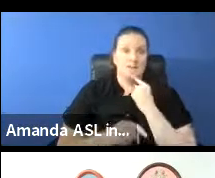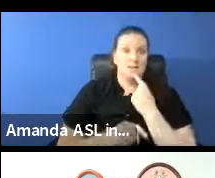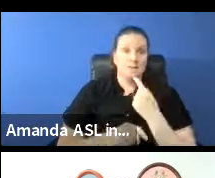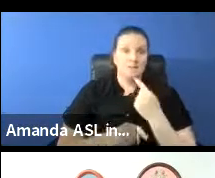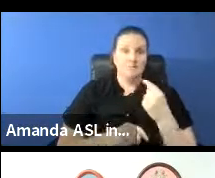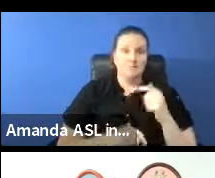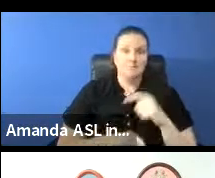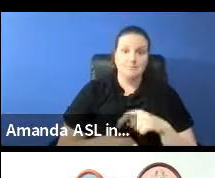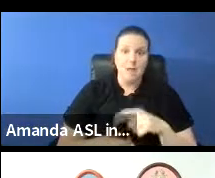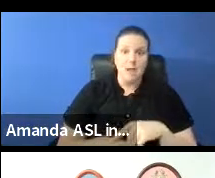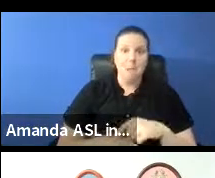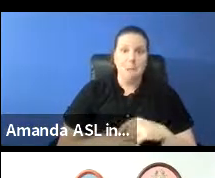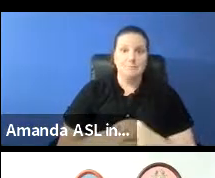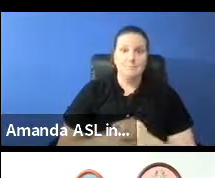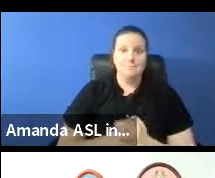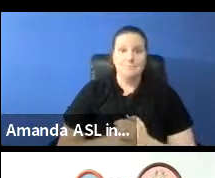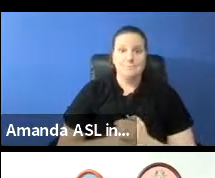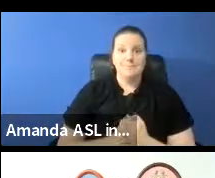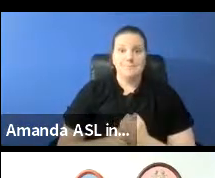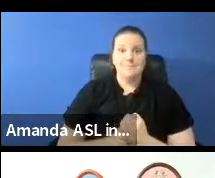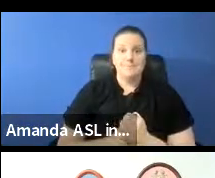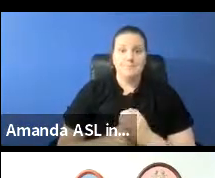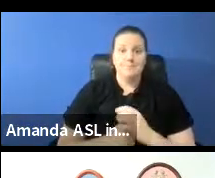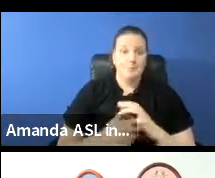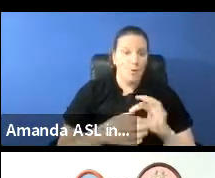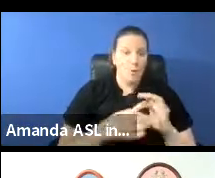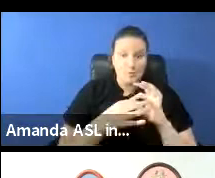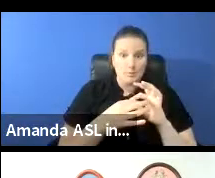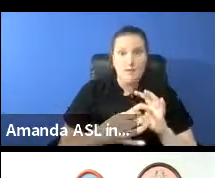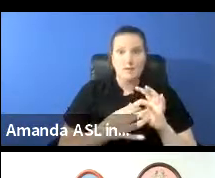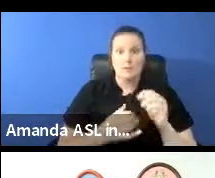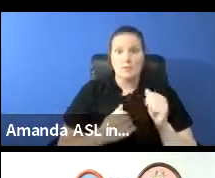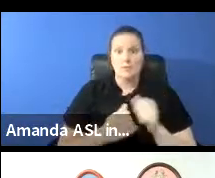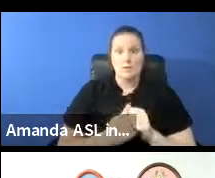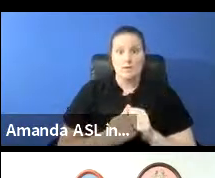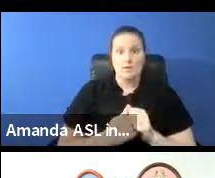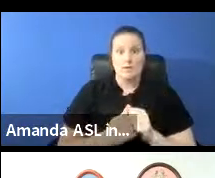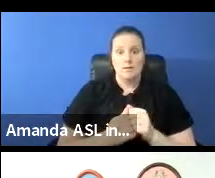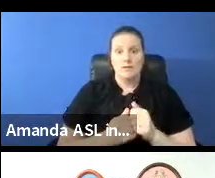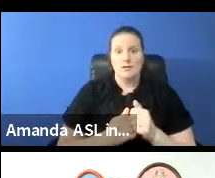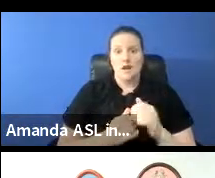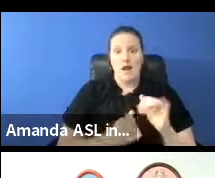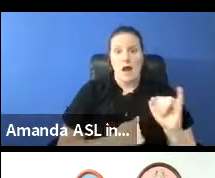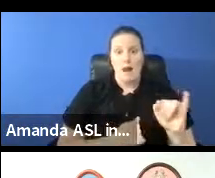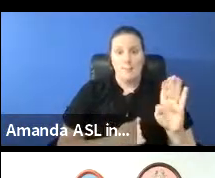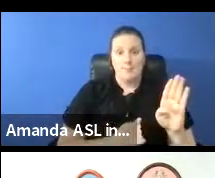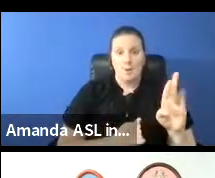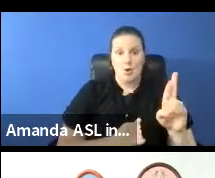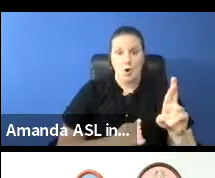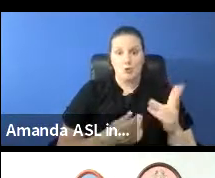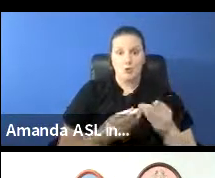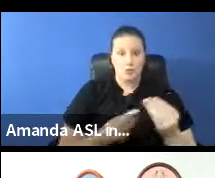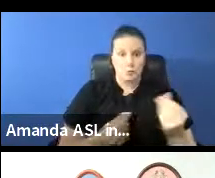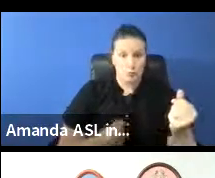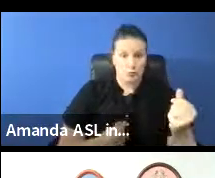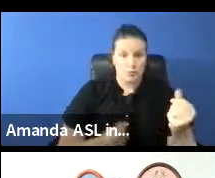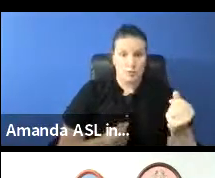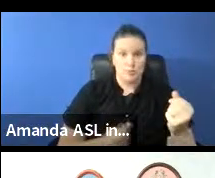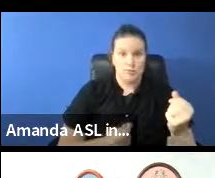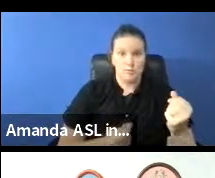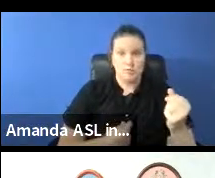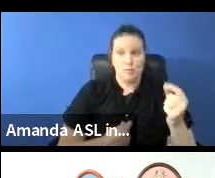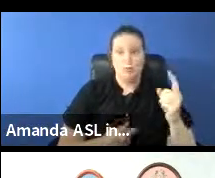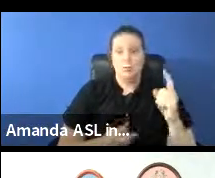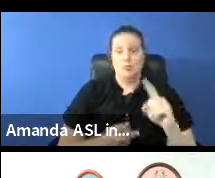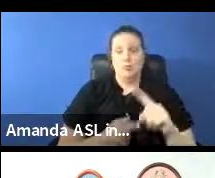time period, culminating with, once again, the IBR solution towards